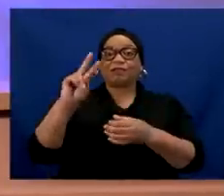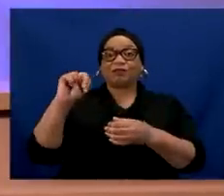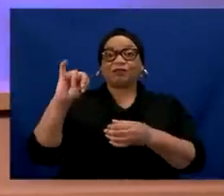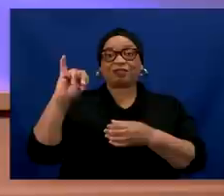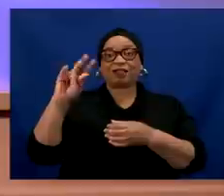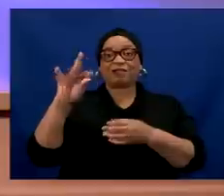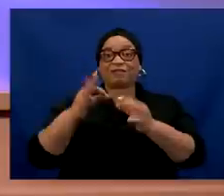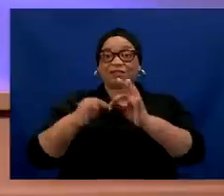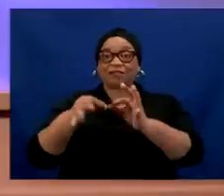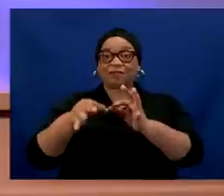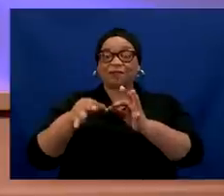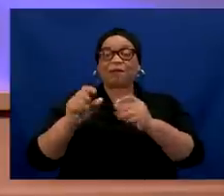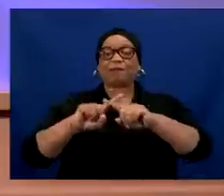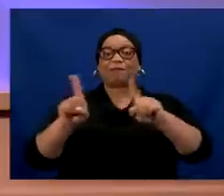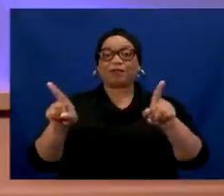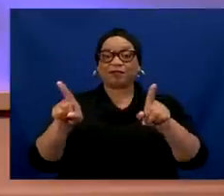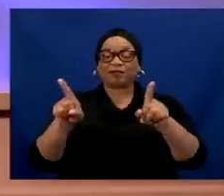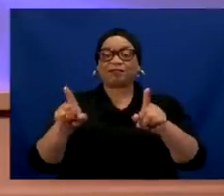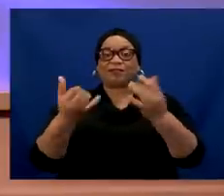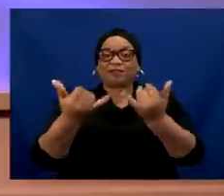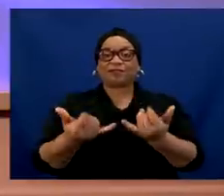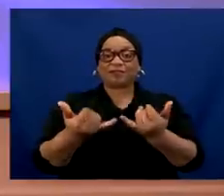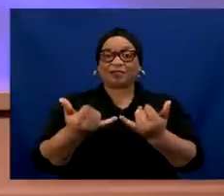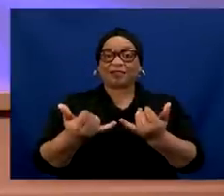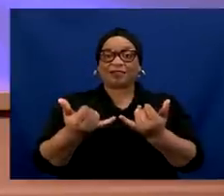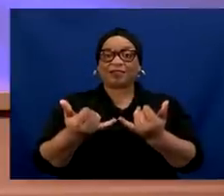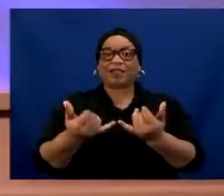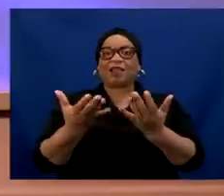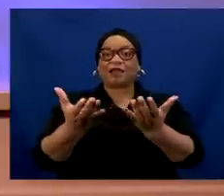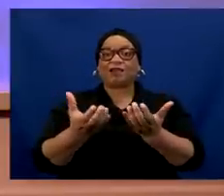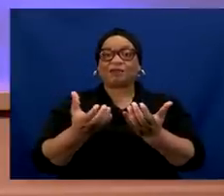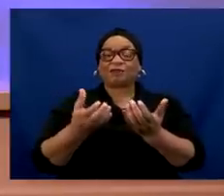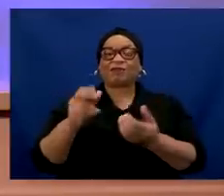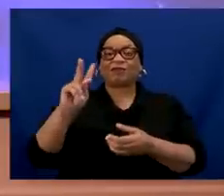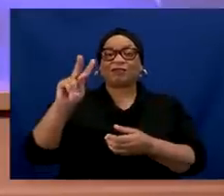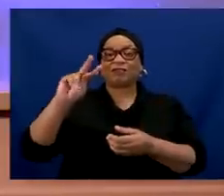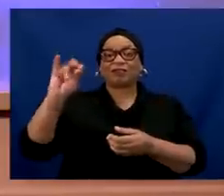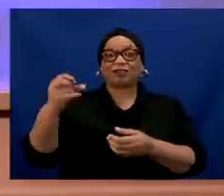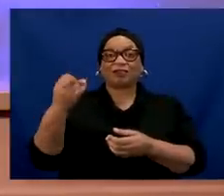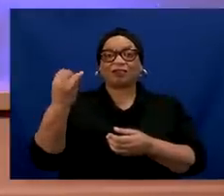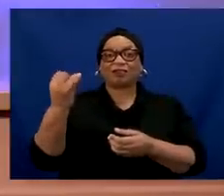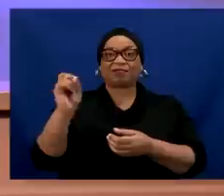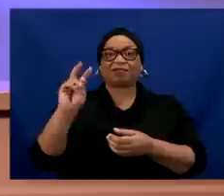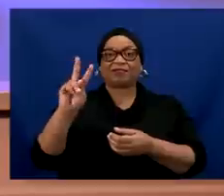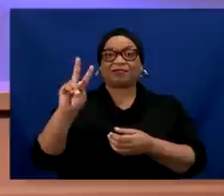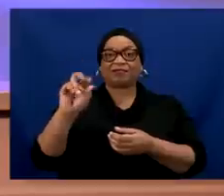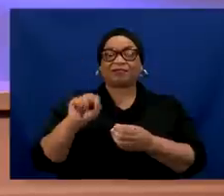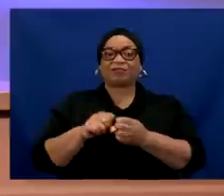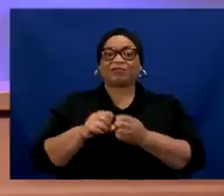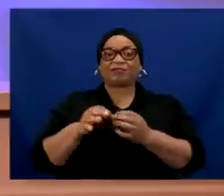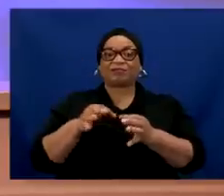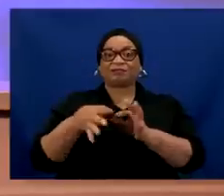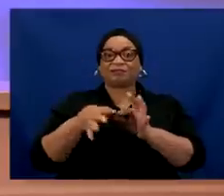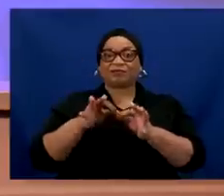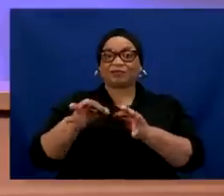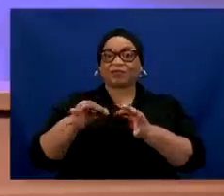want to read it from the old school King James Version today. It's the way I learned it back in